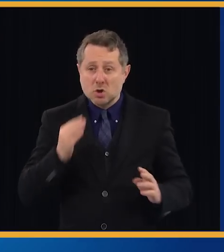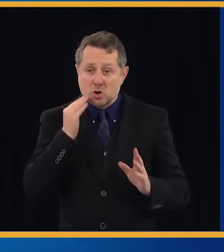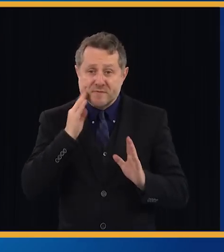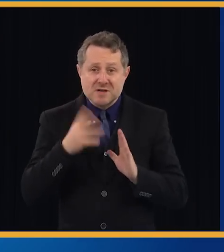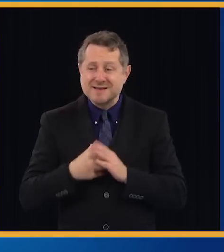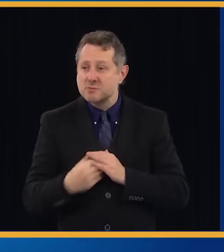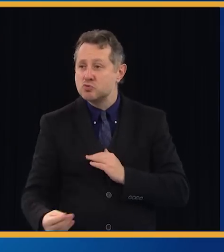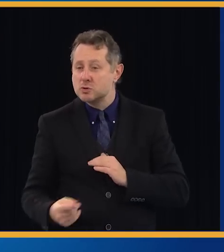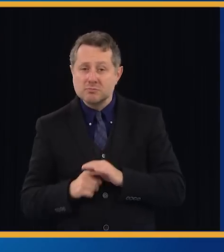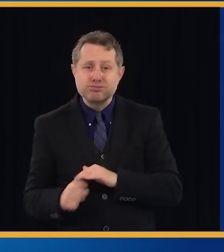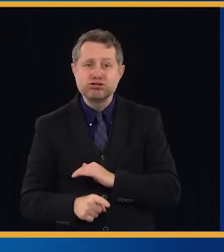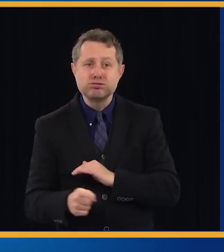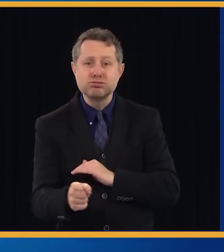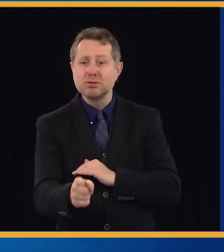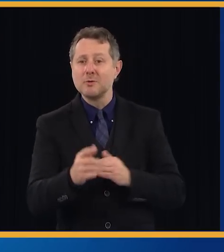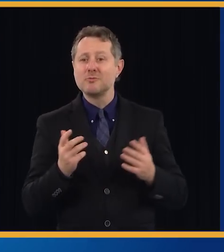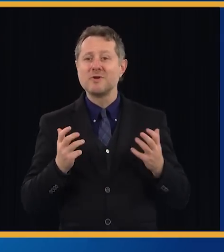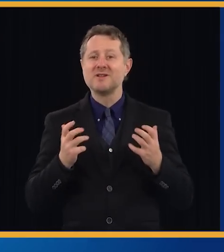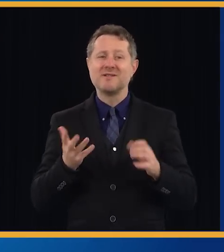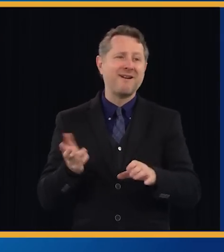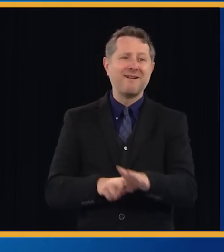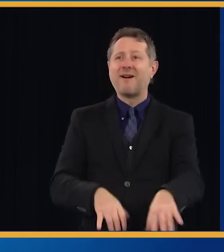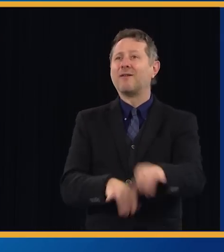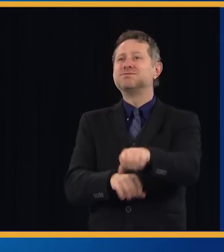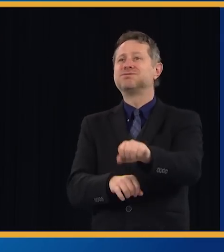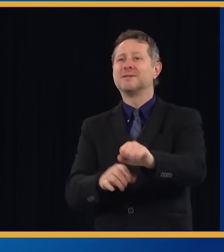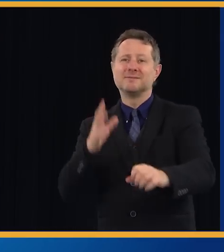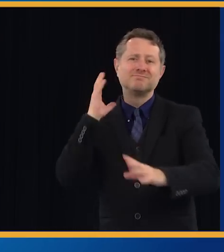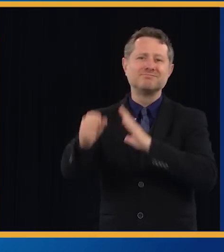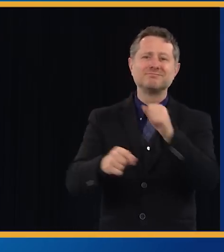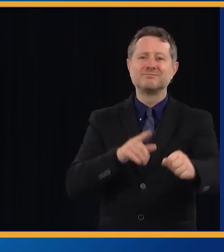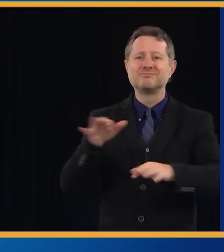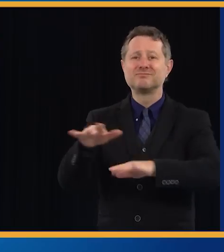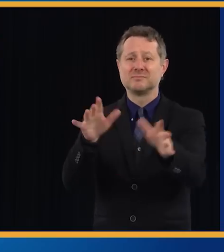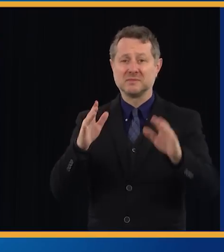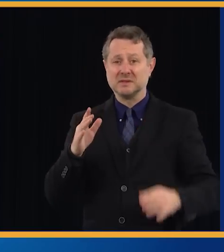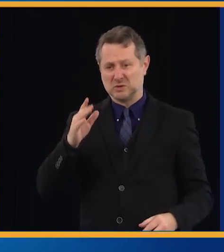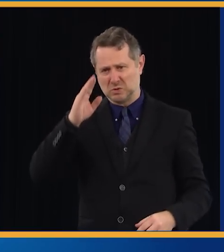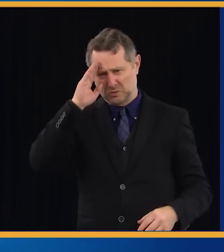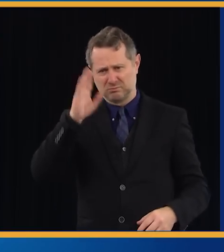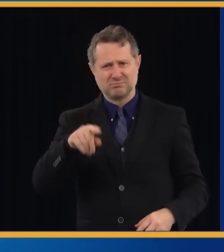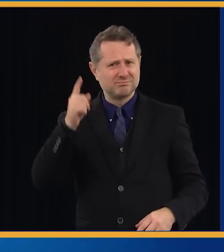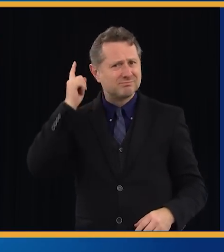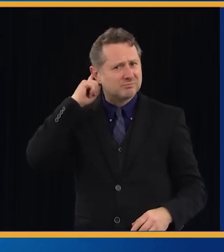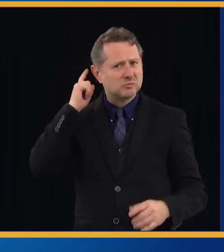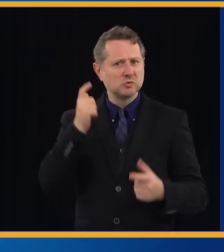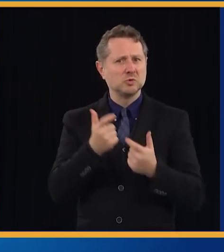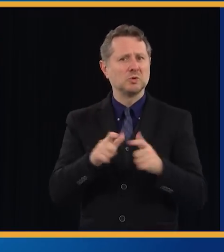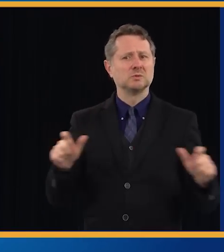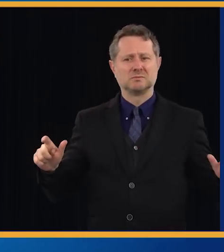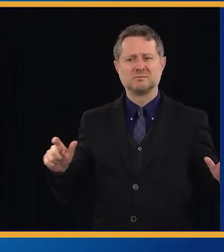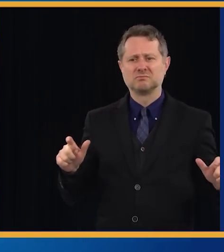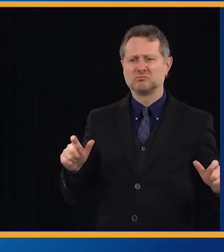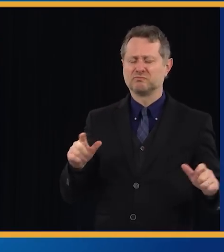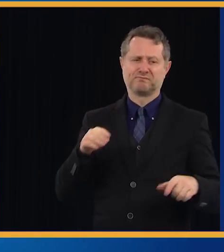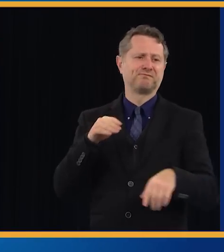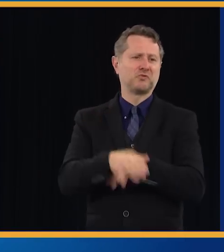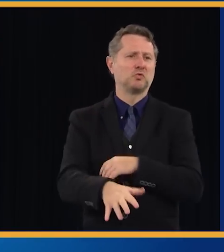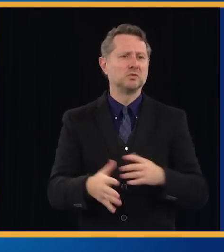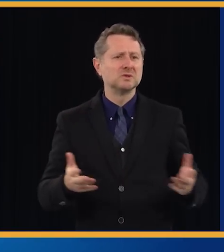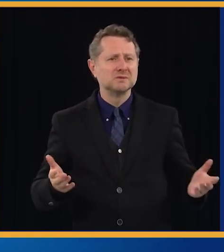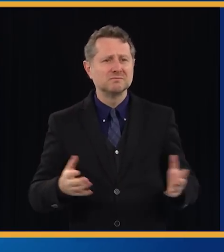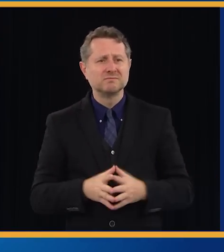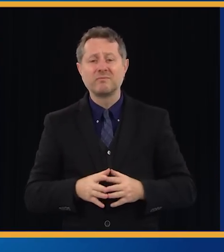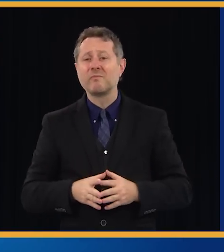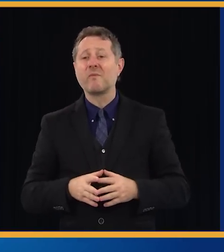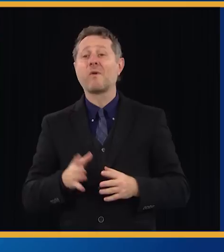car and go. So that has to be factored in, because that is a significant factor. We also have to do more to